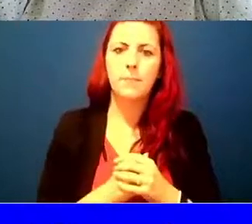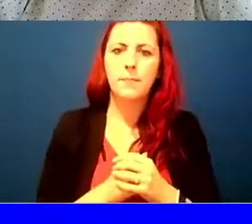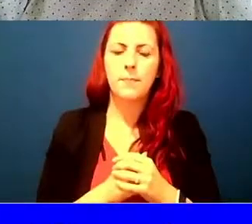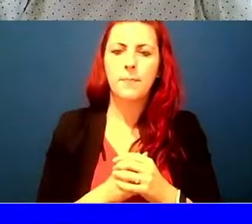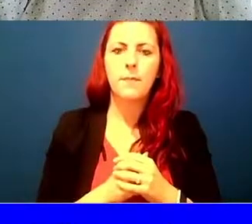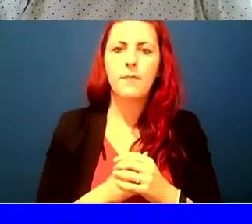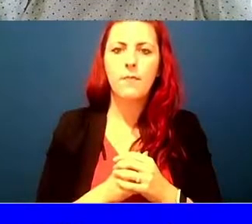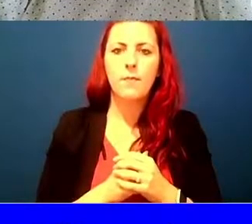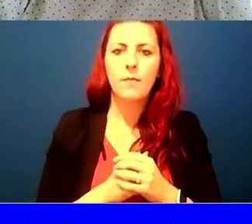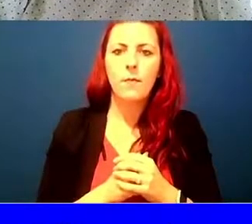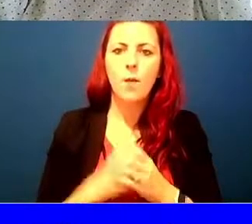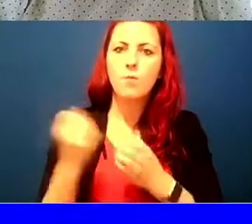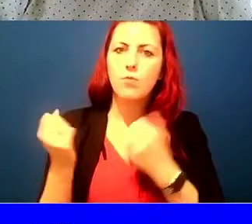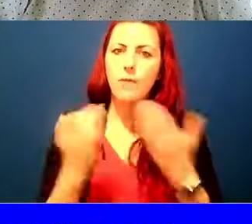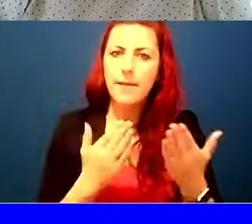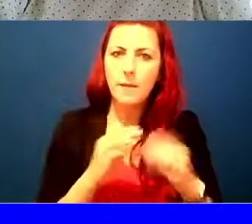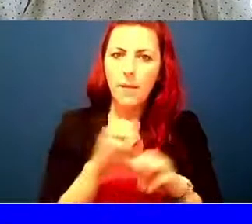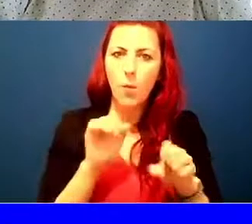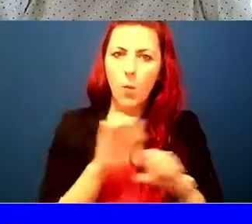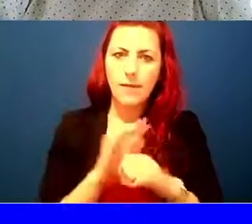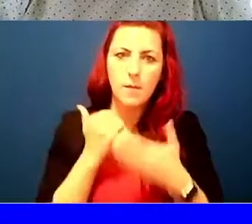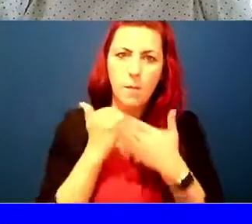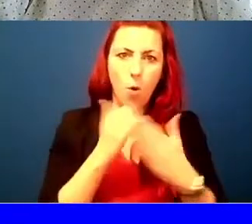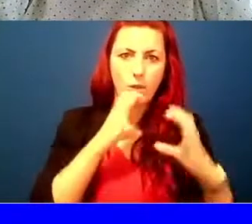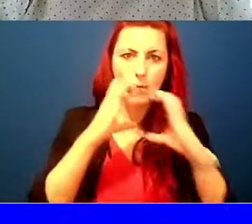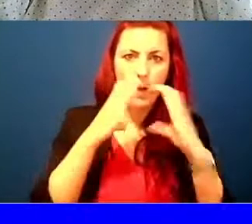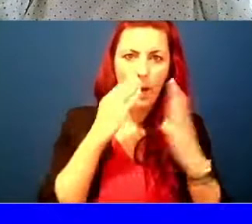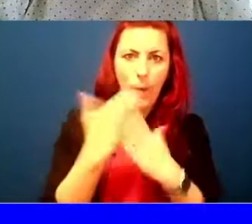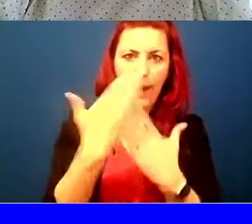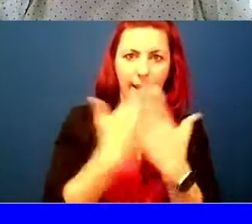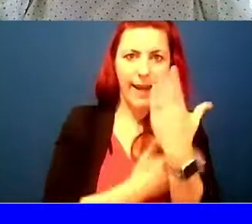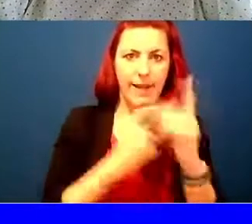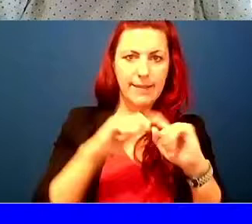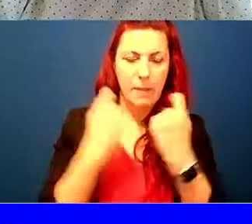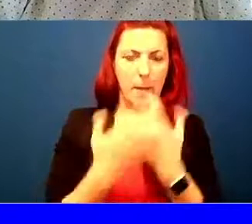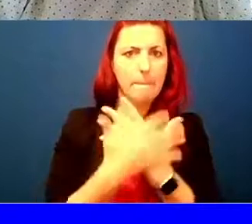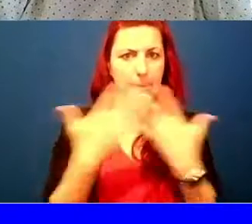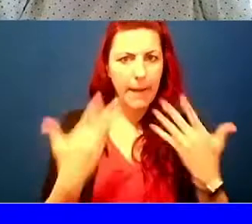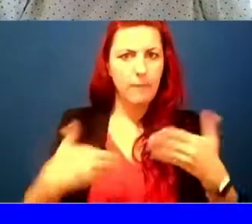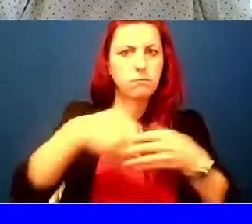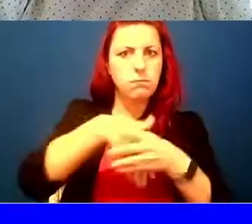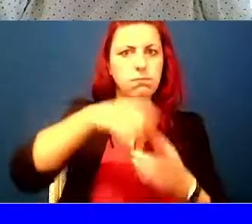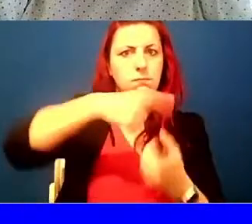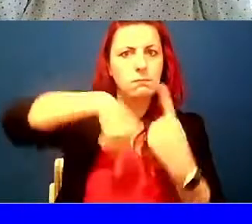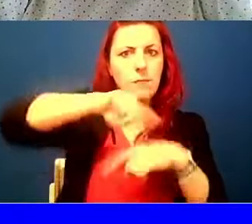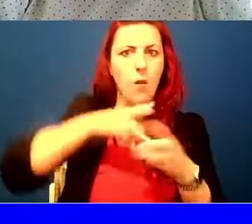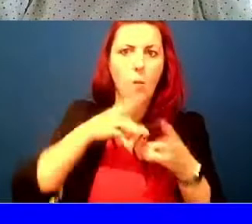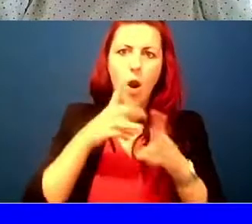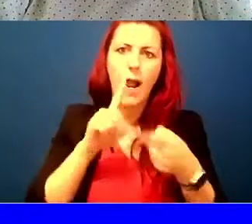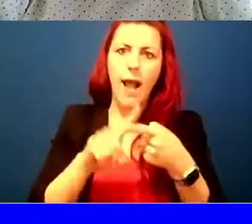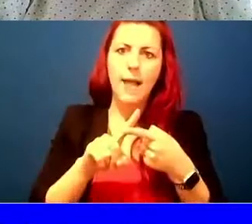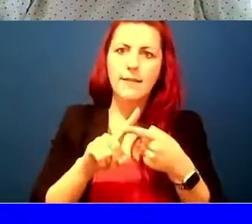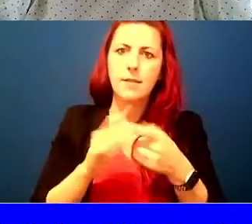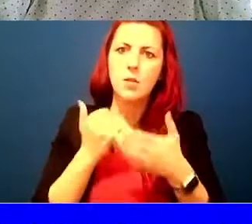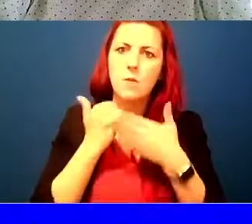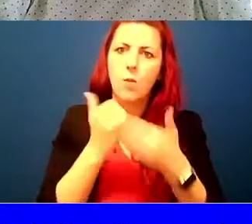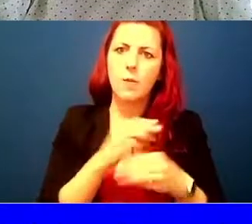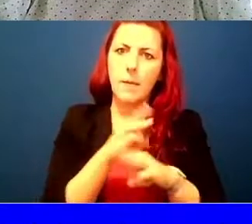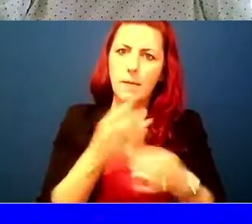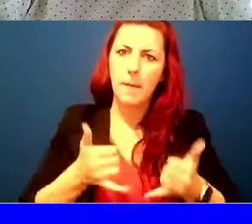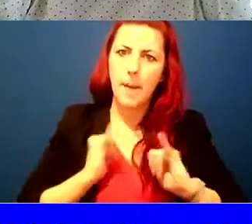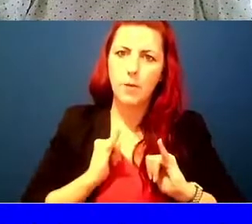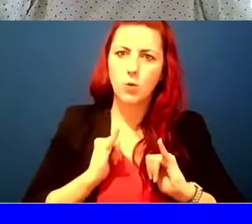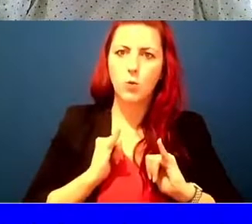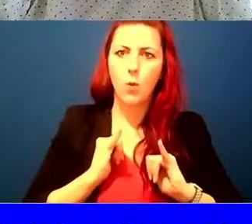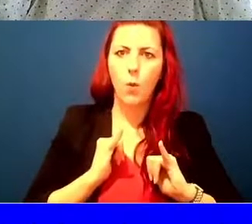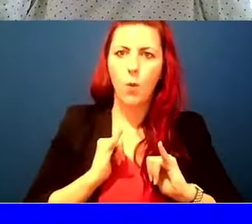with support to communicate with their legal team is a huge part of our work. And also supporting people to attend various evaluations